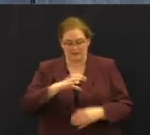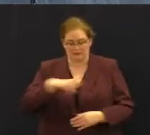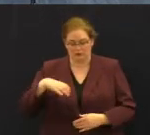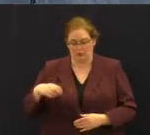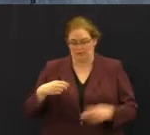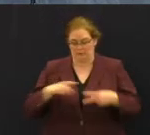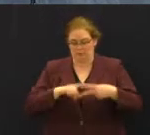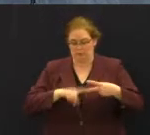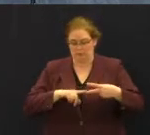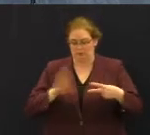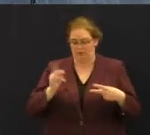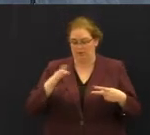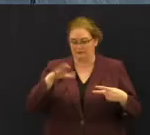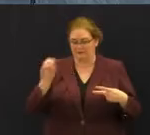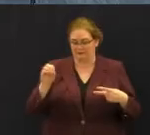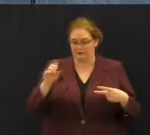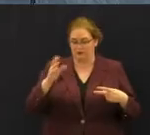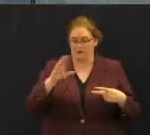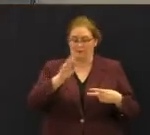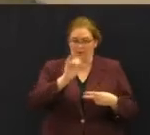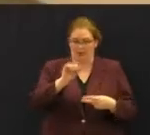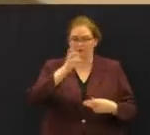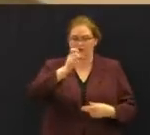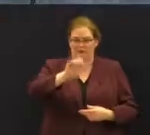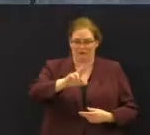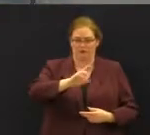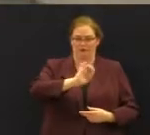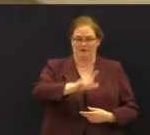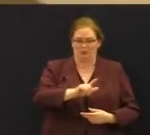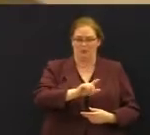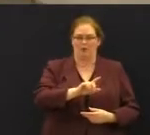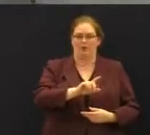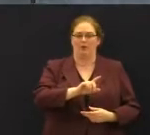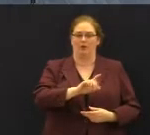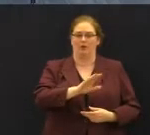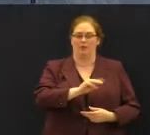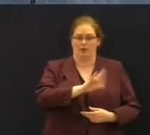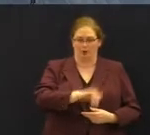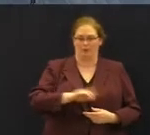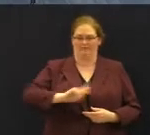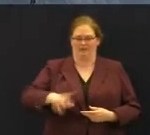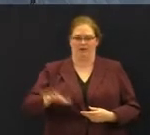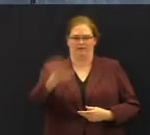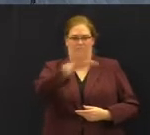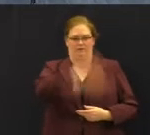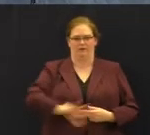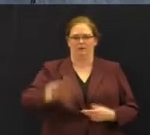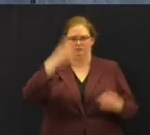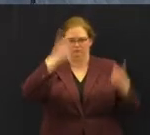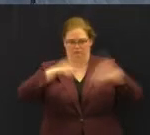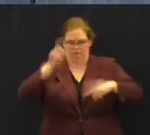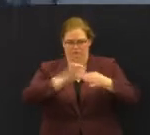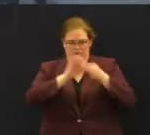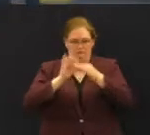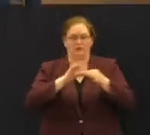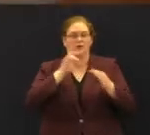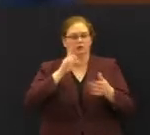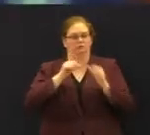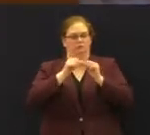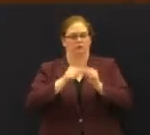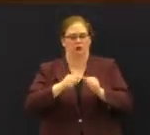2 items, Bucks, Chester, Delaware, Montgomery, and Philadelphia County. We are approving an intergovernmental agreement to continue with